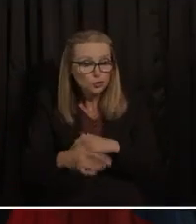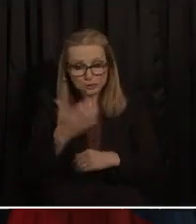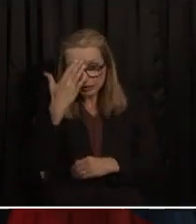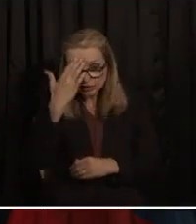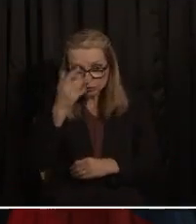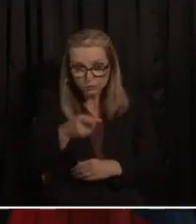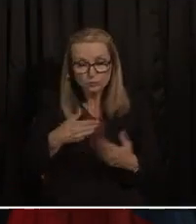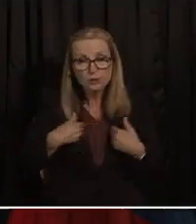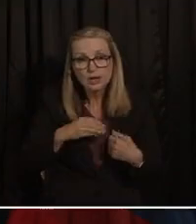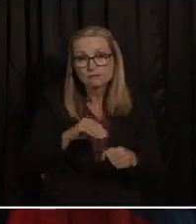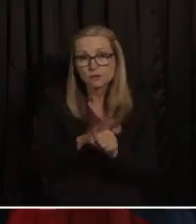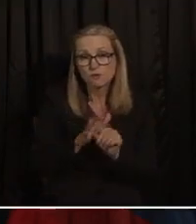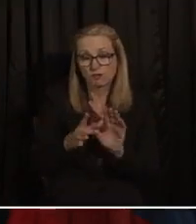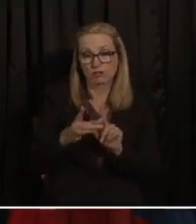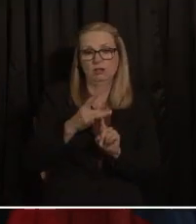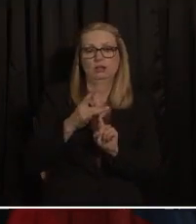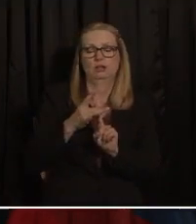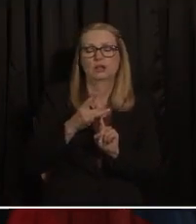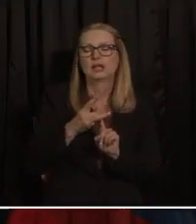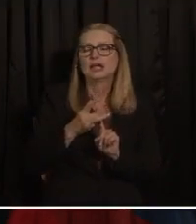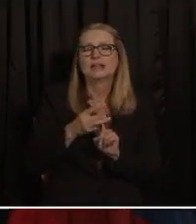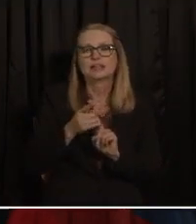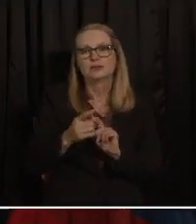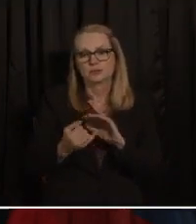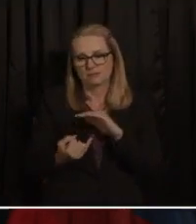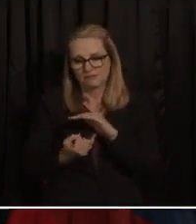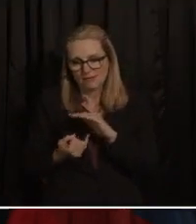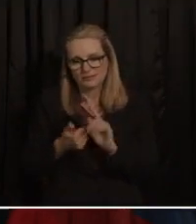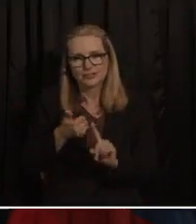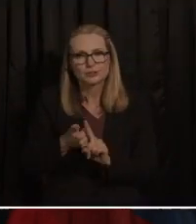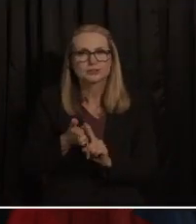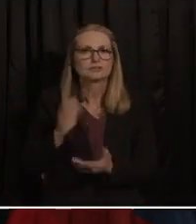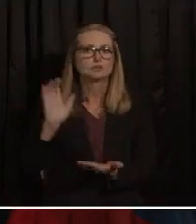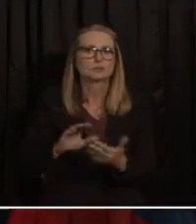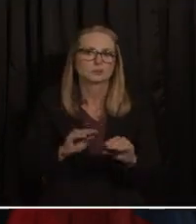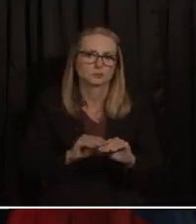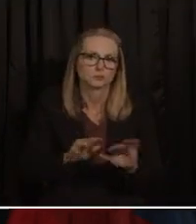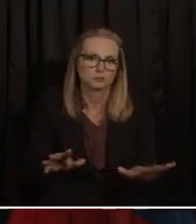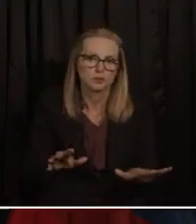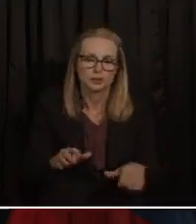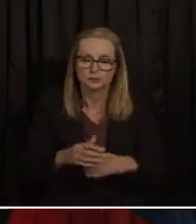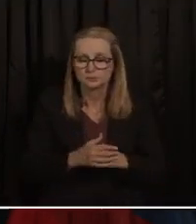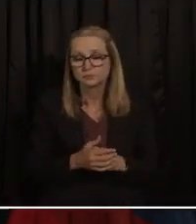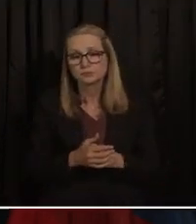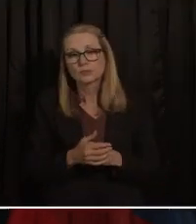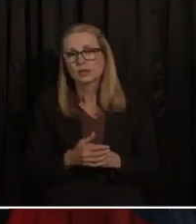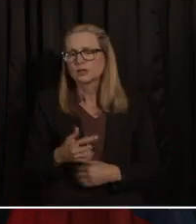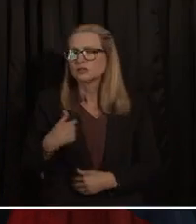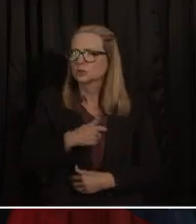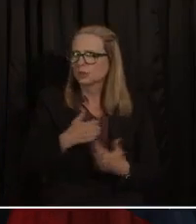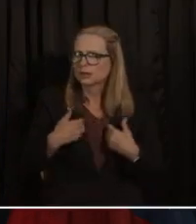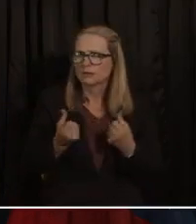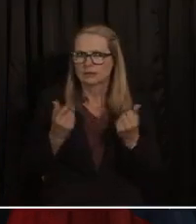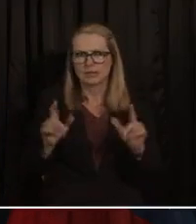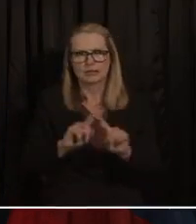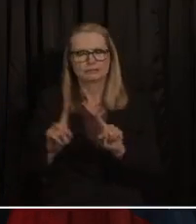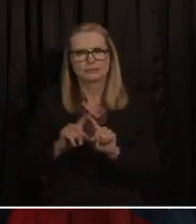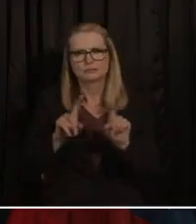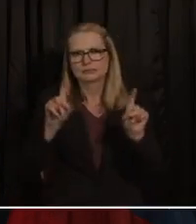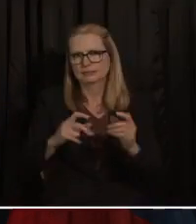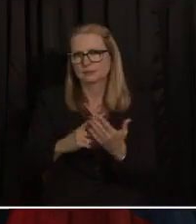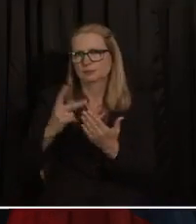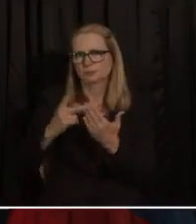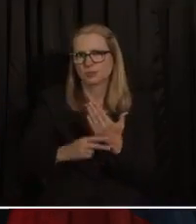the lower the R naught, the less the spread of the virus. Very important to identify early. There are a variety of testing programs to meet the needs of